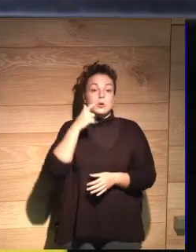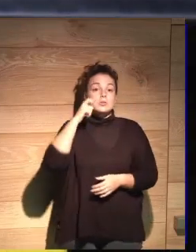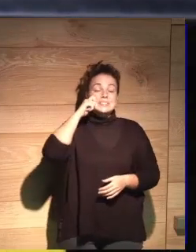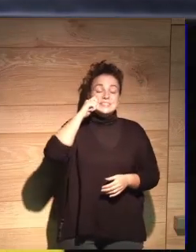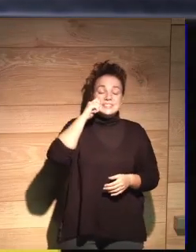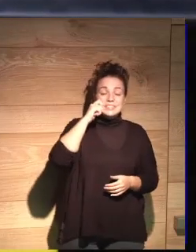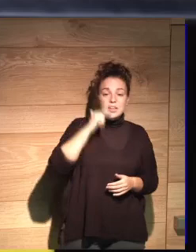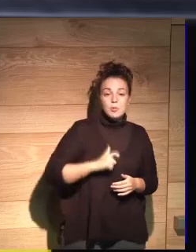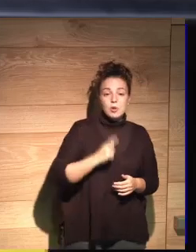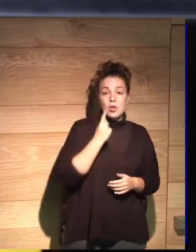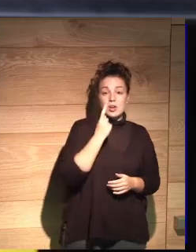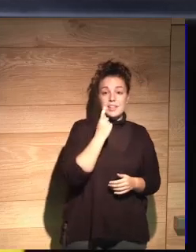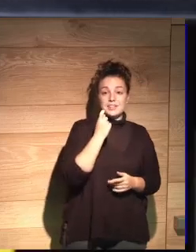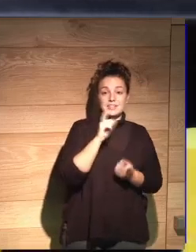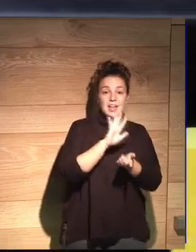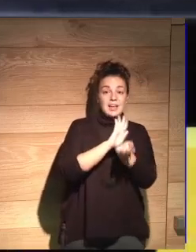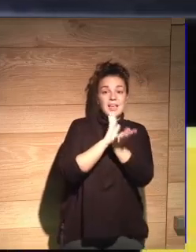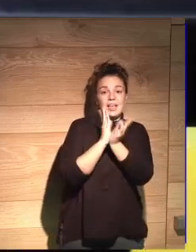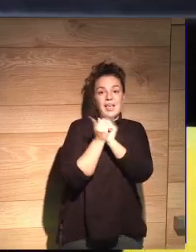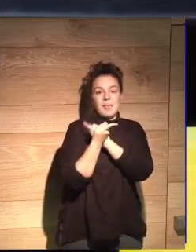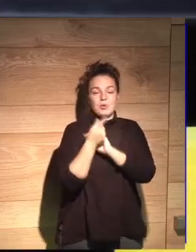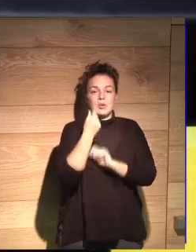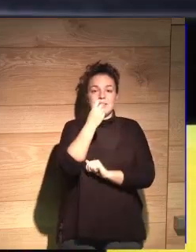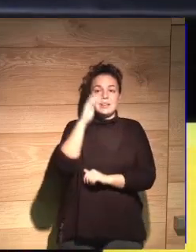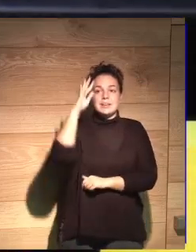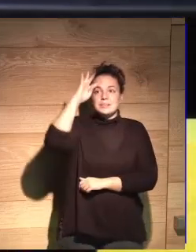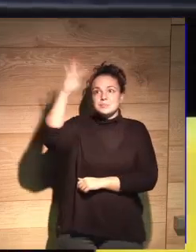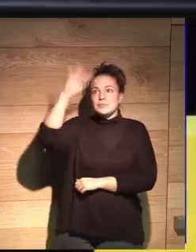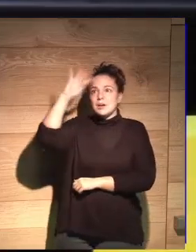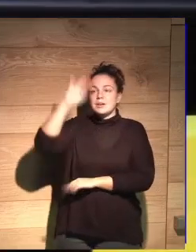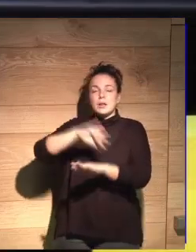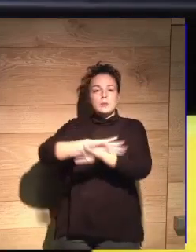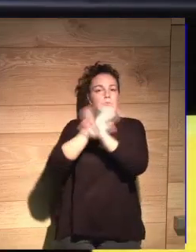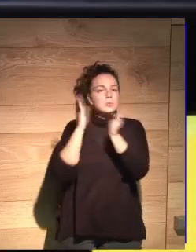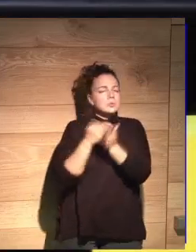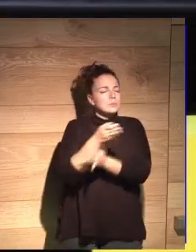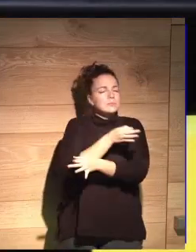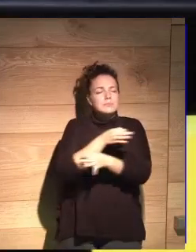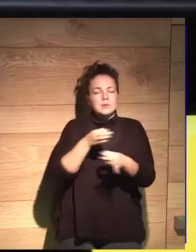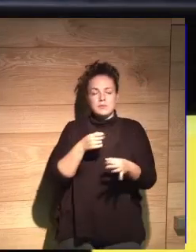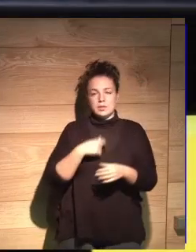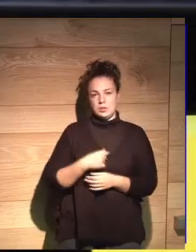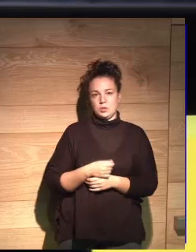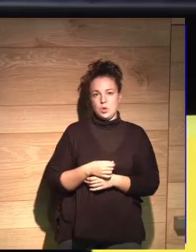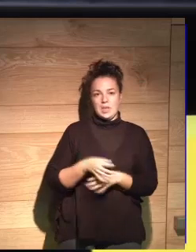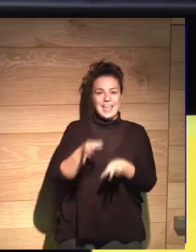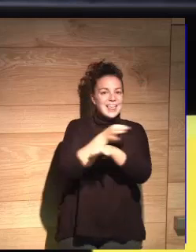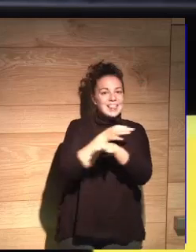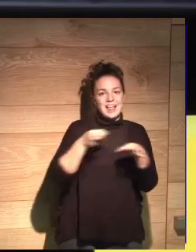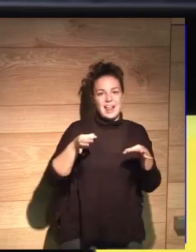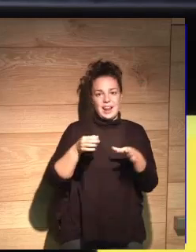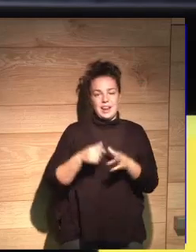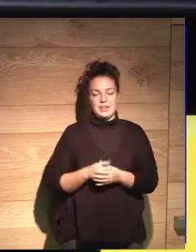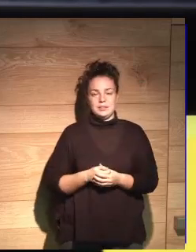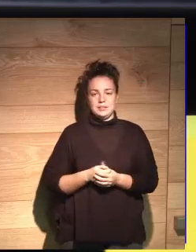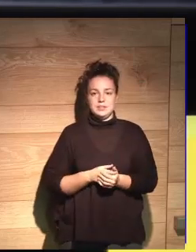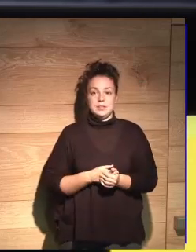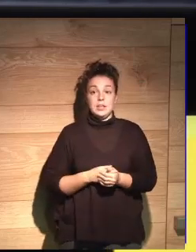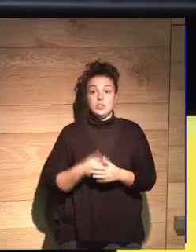the human being has the need of transcendence, has the need of imagining a world that is ideal,